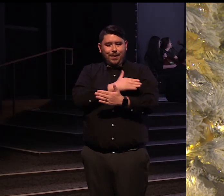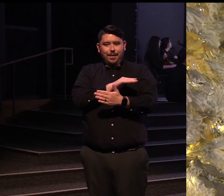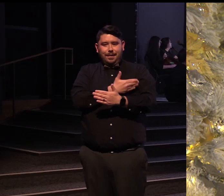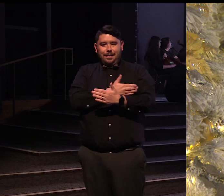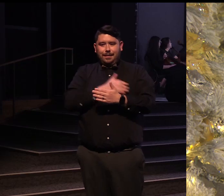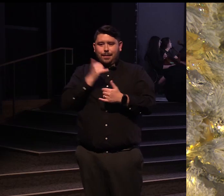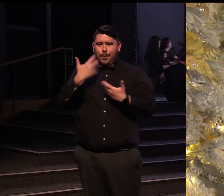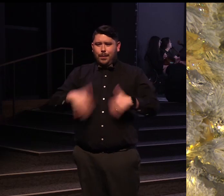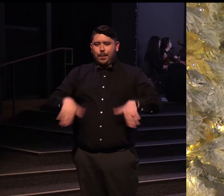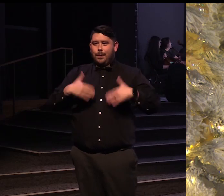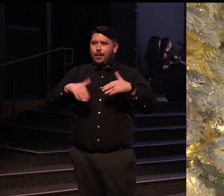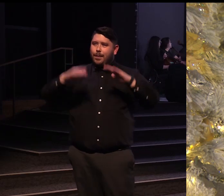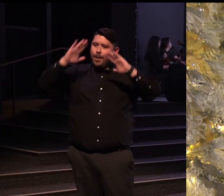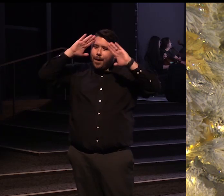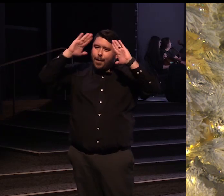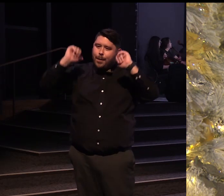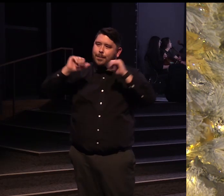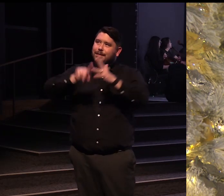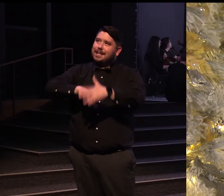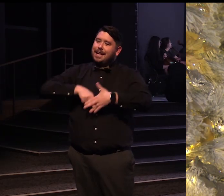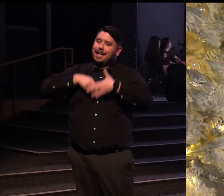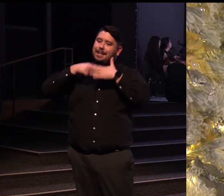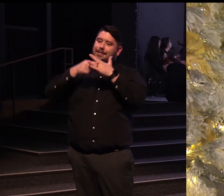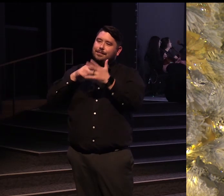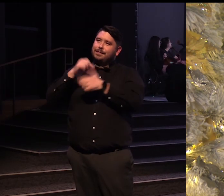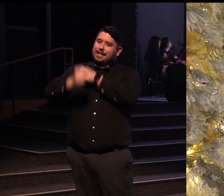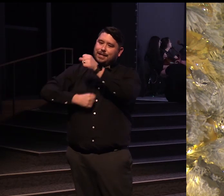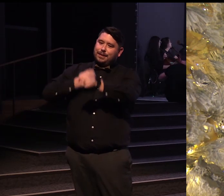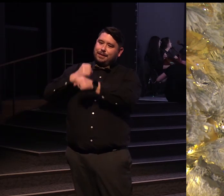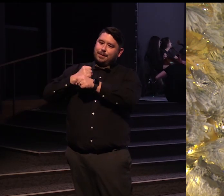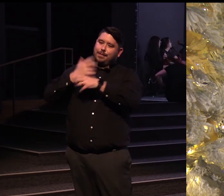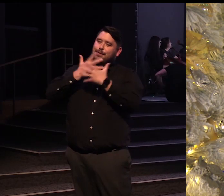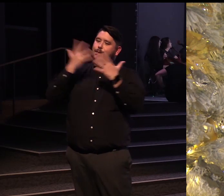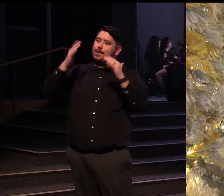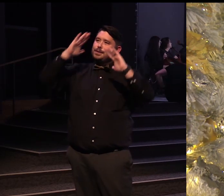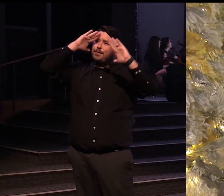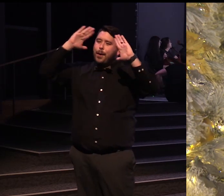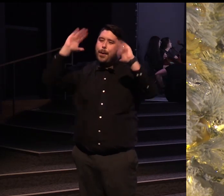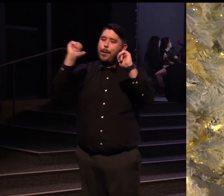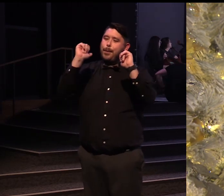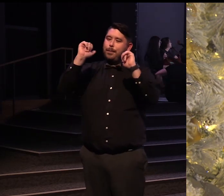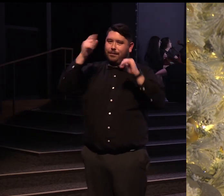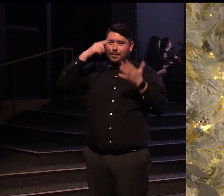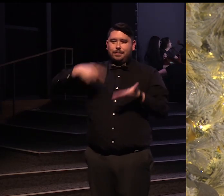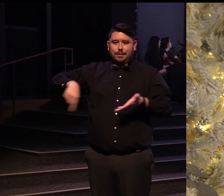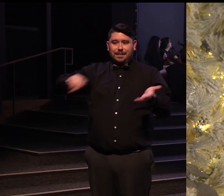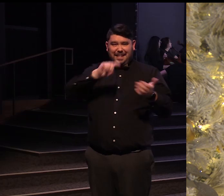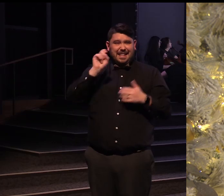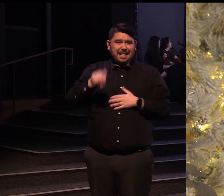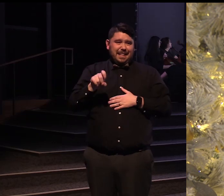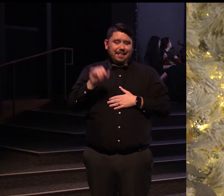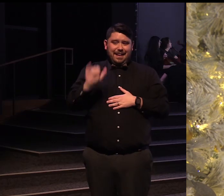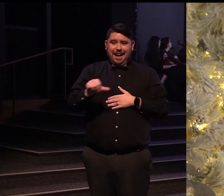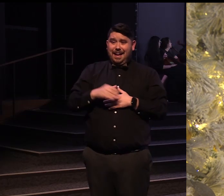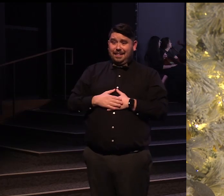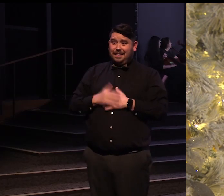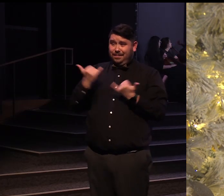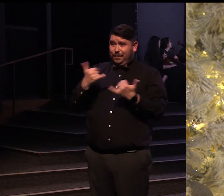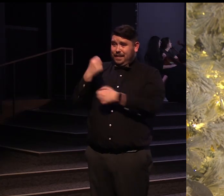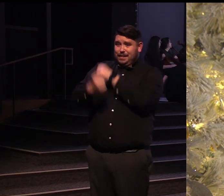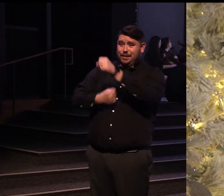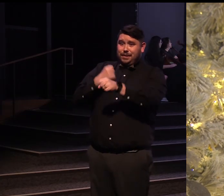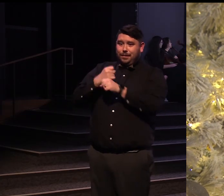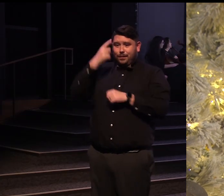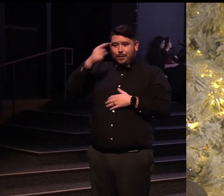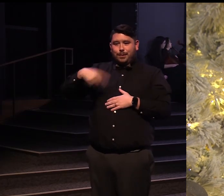hope even in the beginning of a new year. And maybe some of you need that, especially this year. So this is for you. This is a